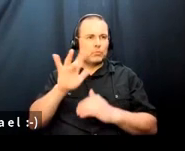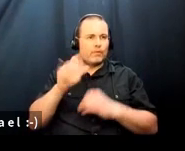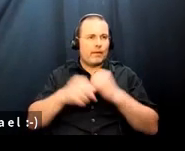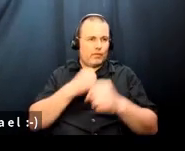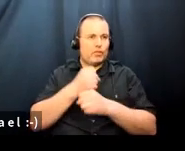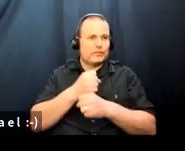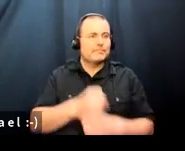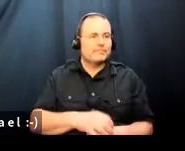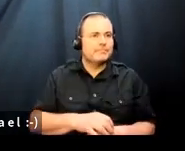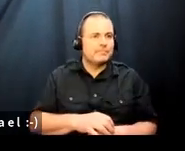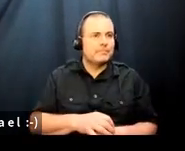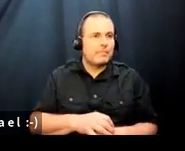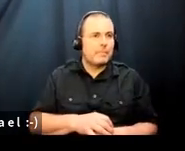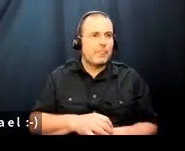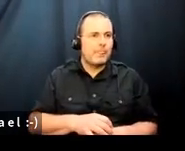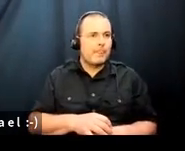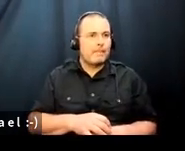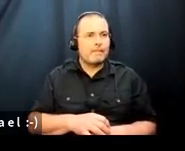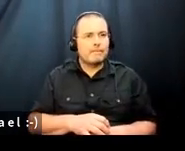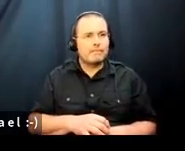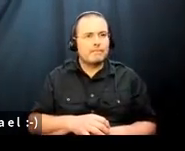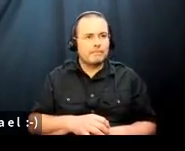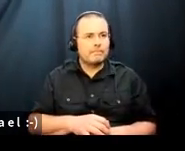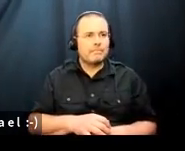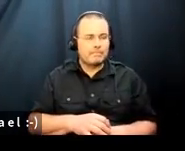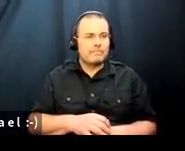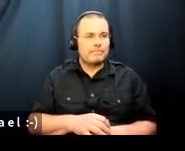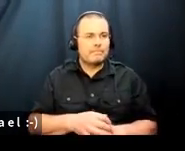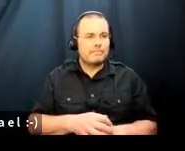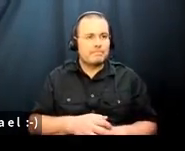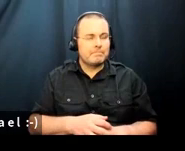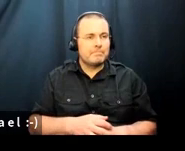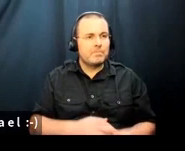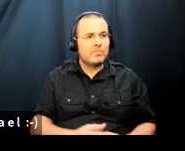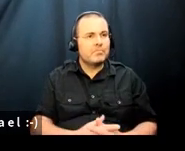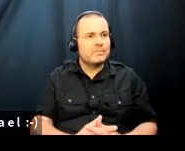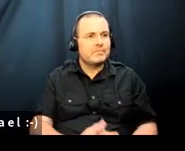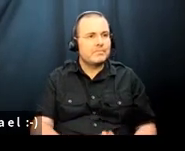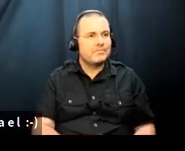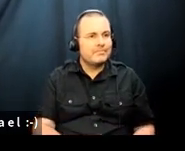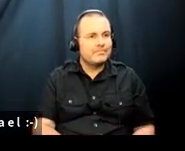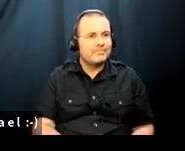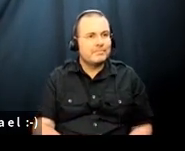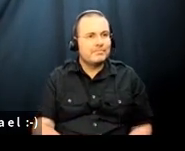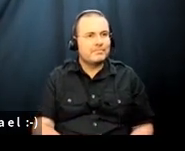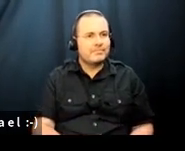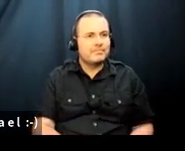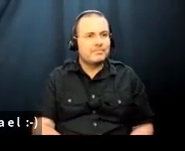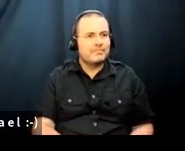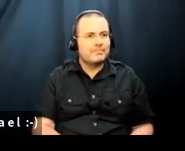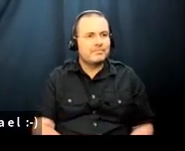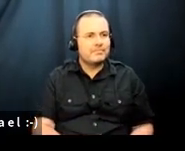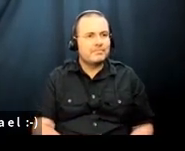been working in the deaf community for almost 40 years. Yeah, next year it will definitely be